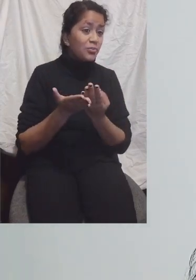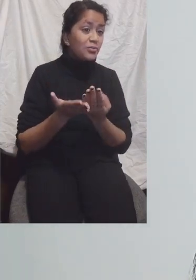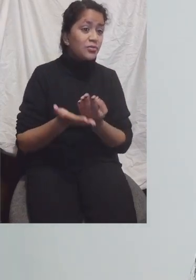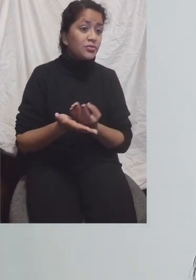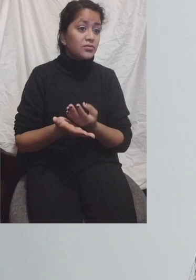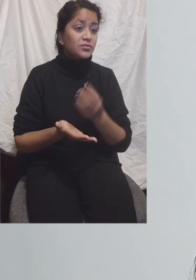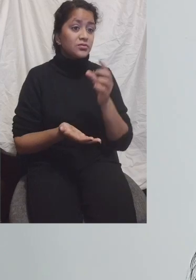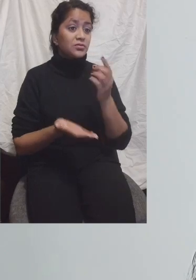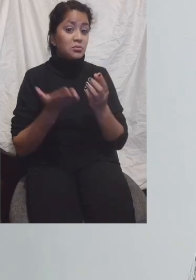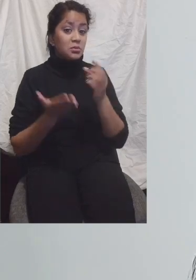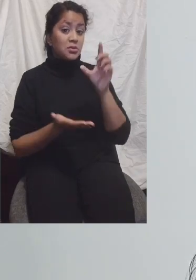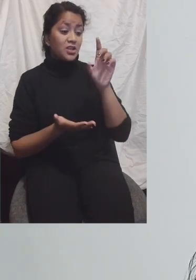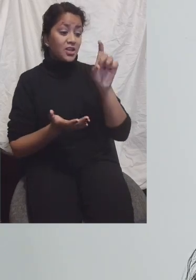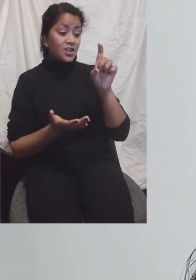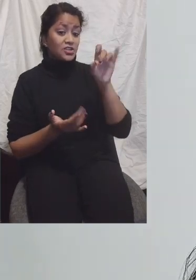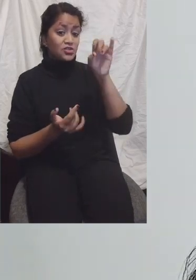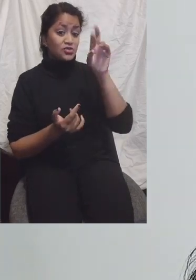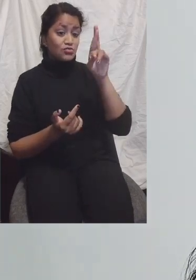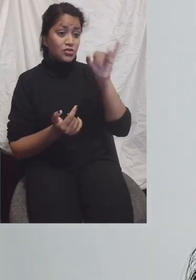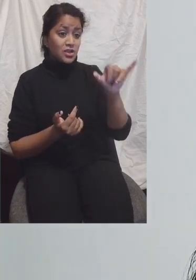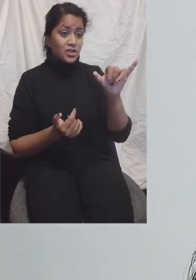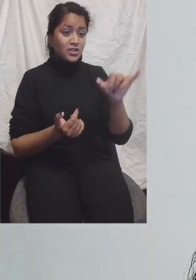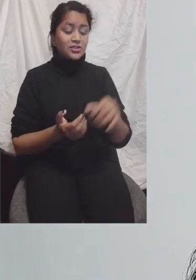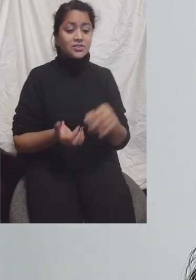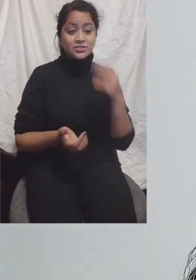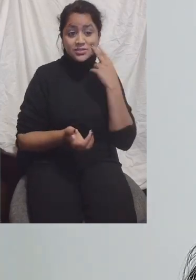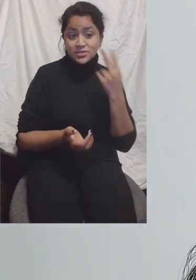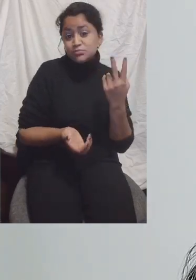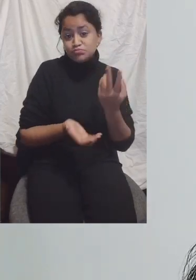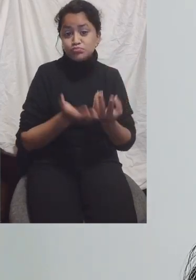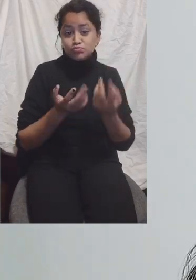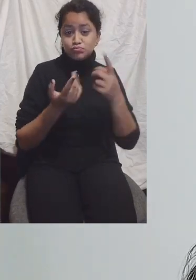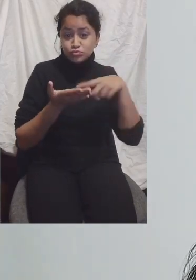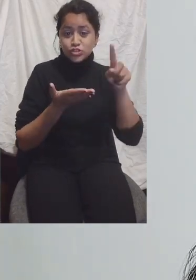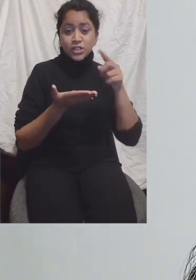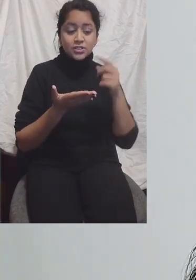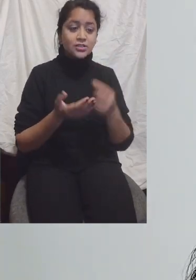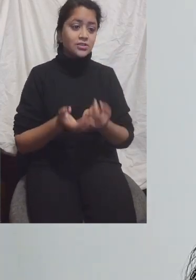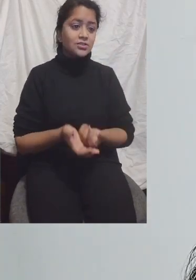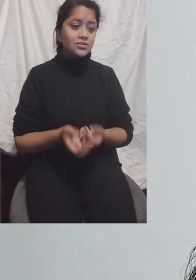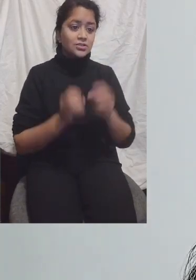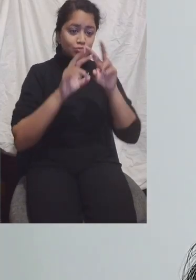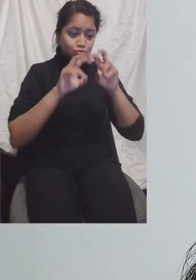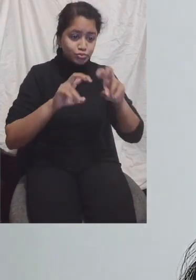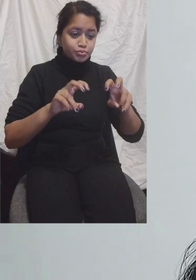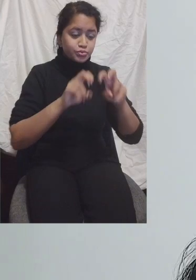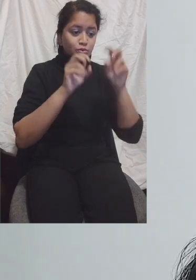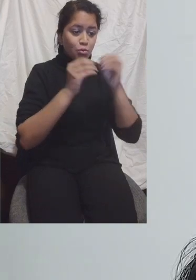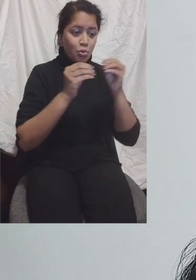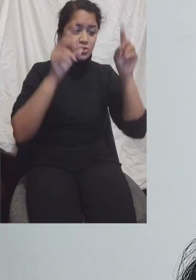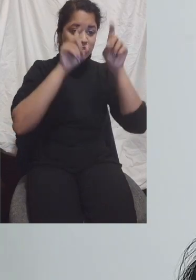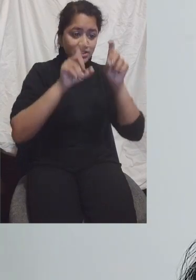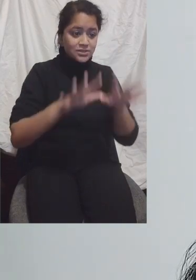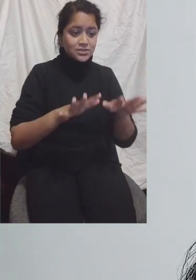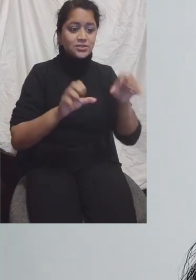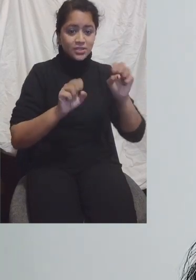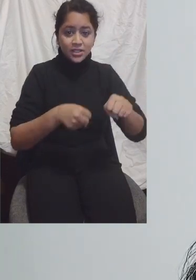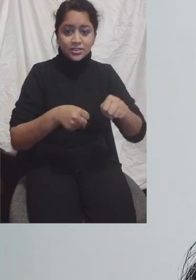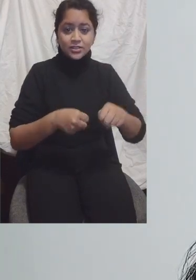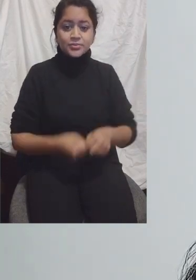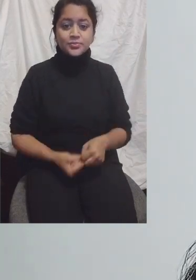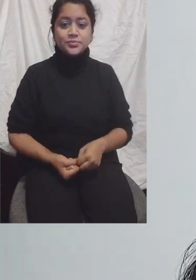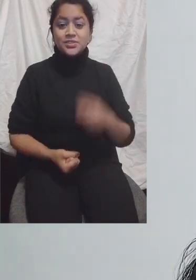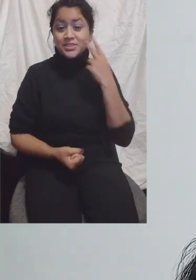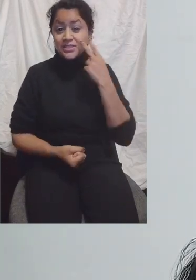dog now need a full and thorough cleaning, scaling, polishing, and potentially even dental x-rays